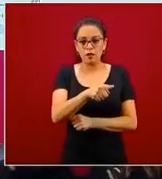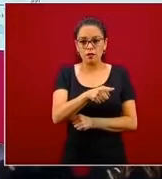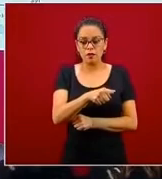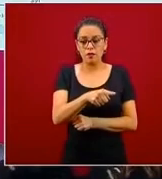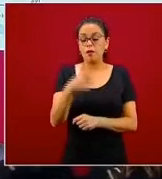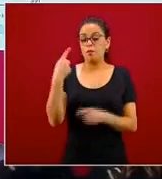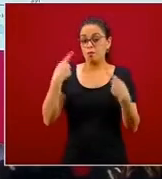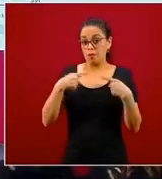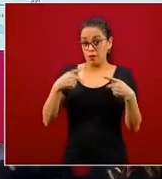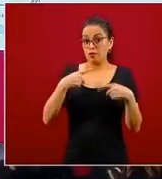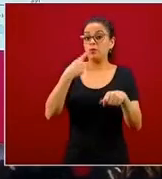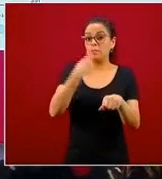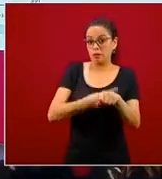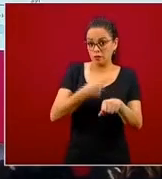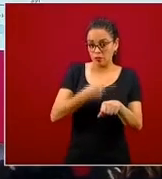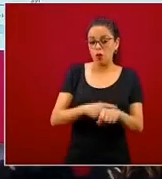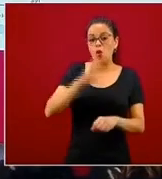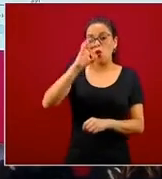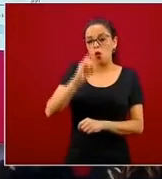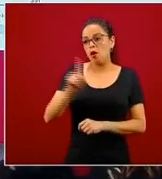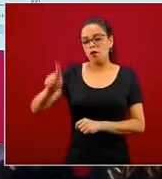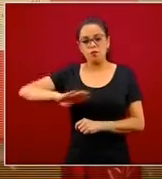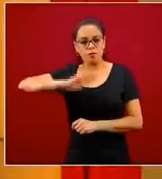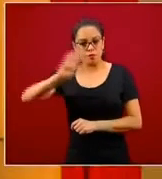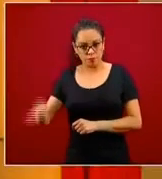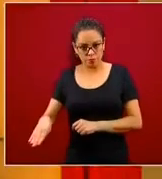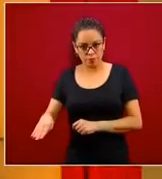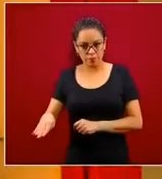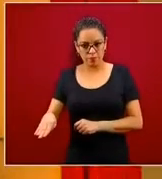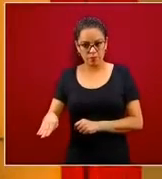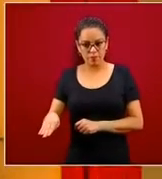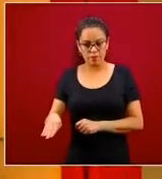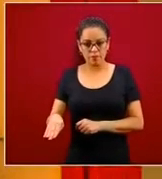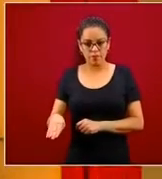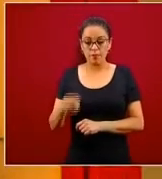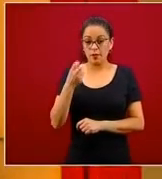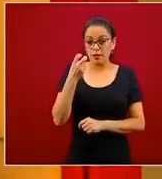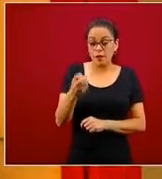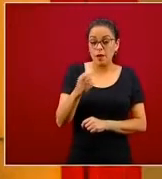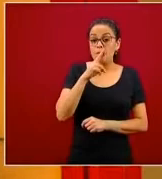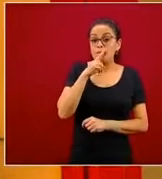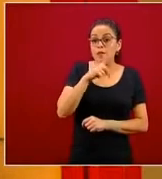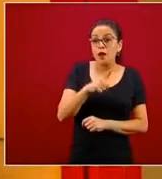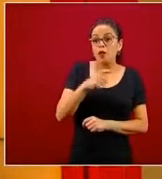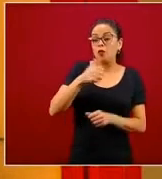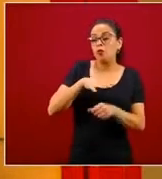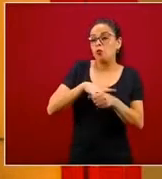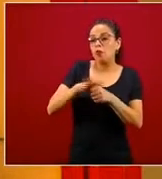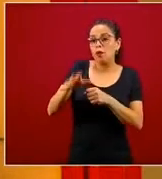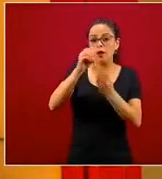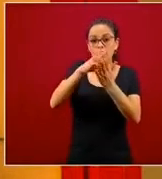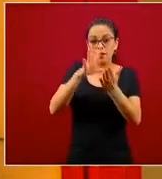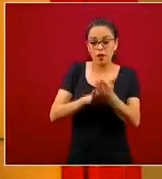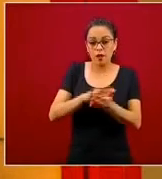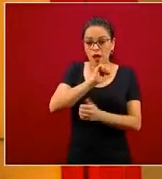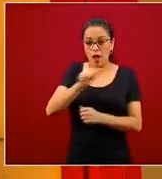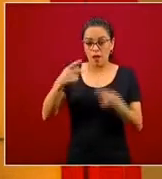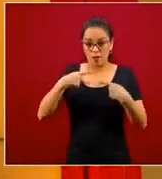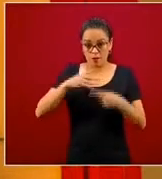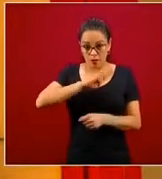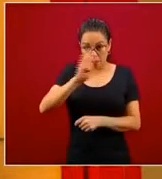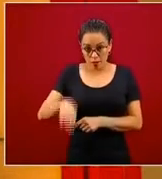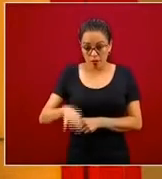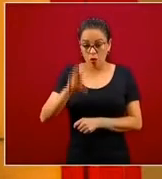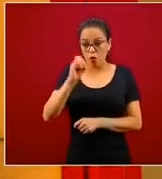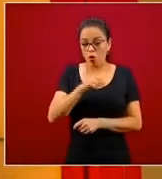recording cases and recording deaths. And it is not uncommon to